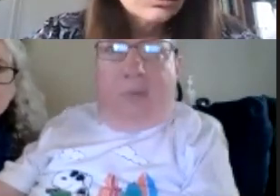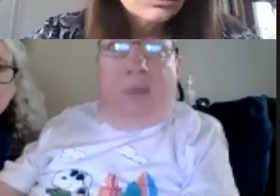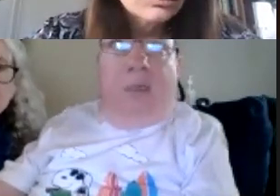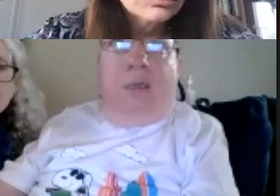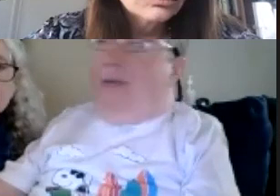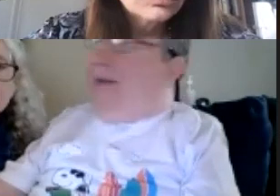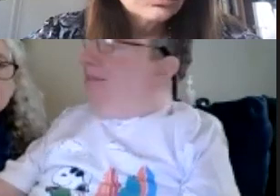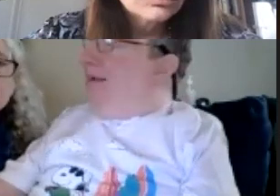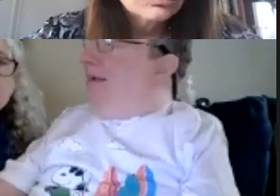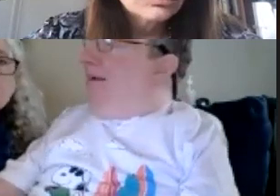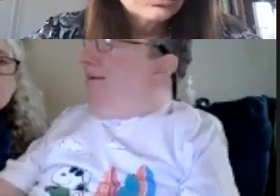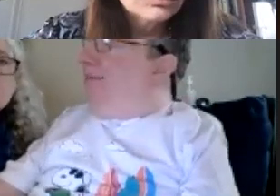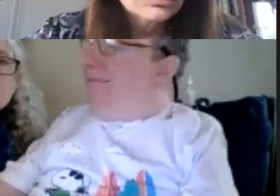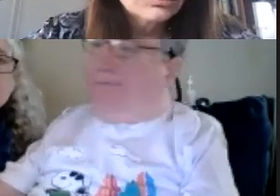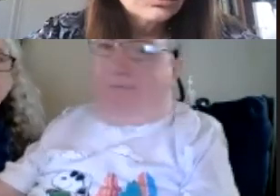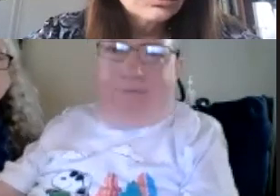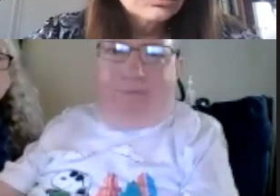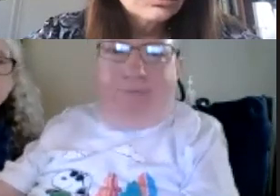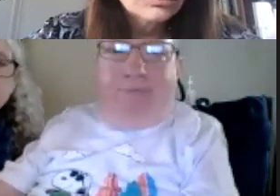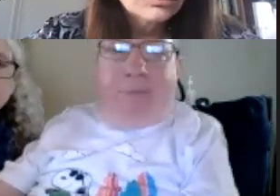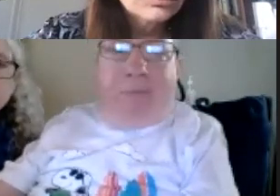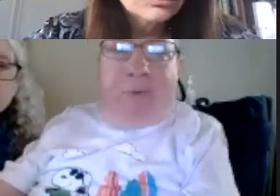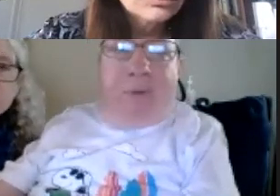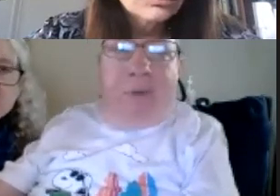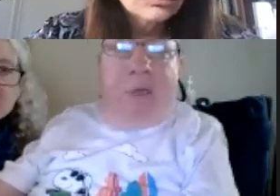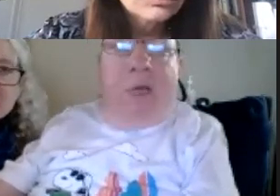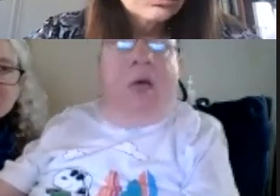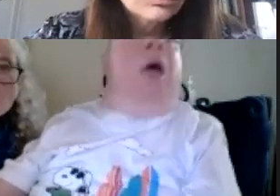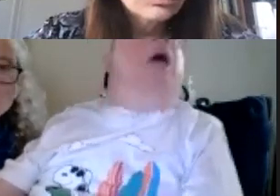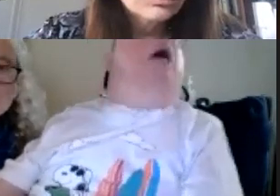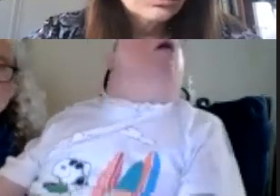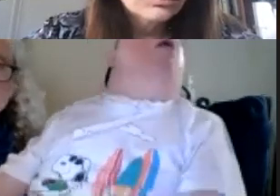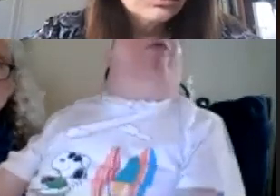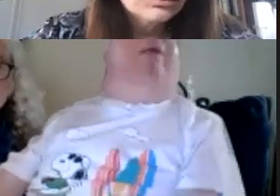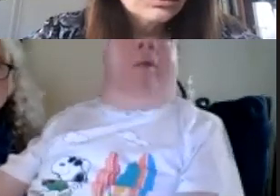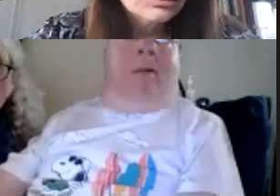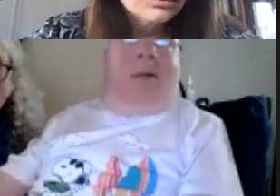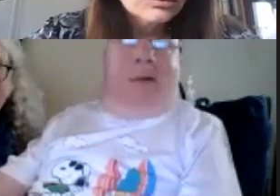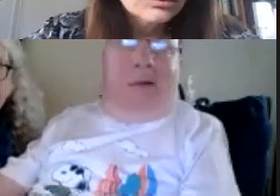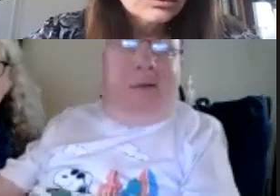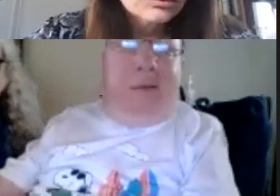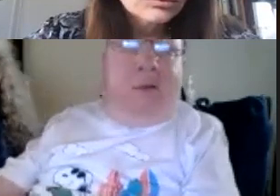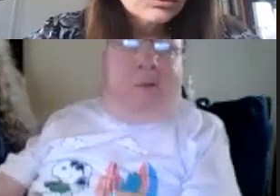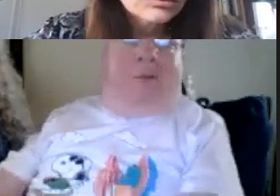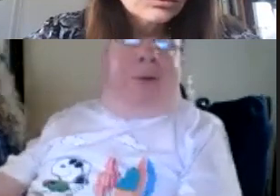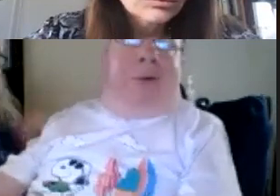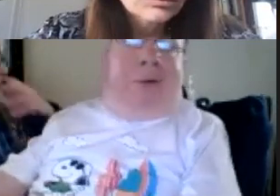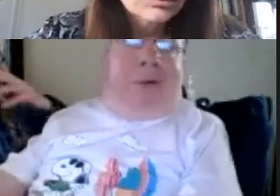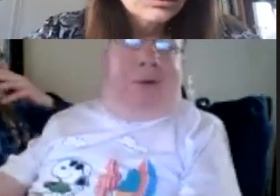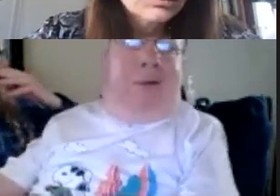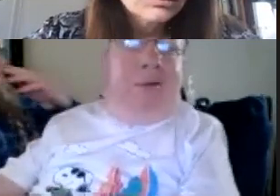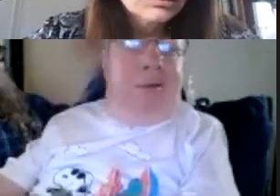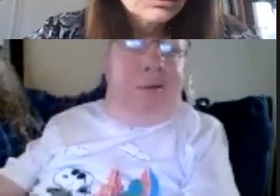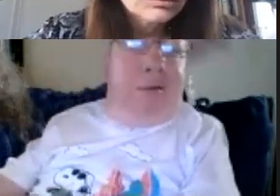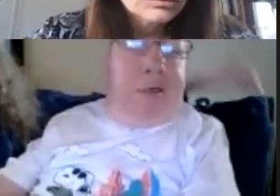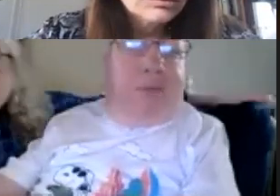expecting after the first dose? Is this going to be like an IgG very general? And then for the second one, would you be more specific as